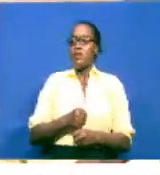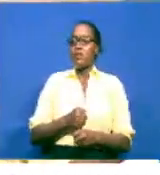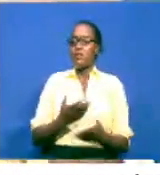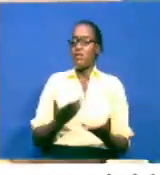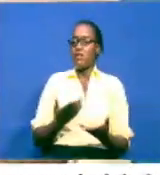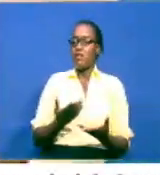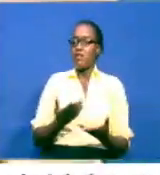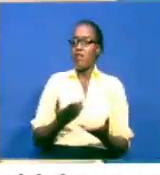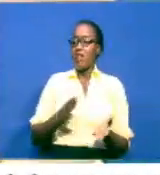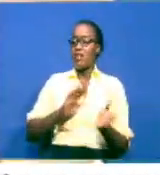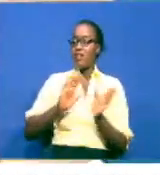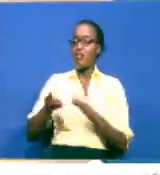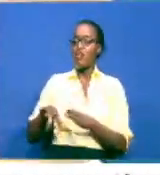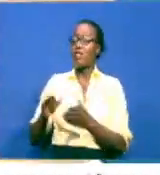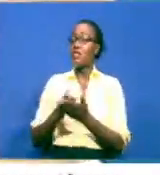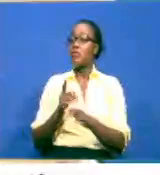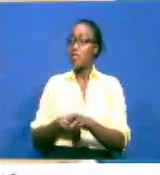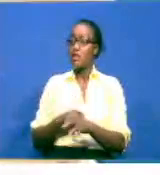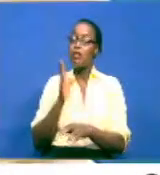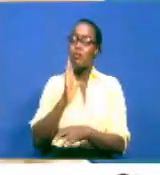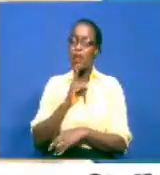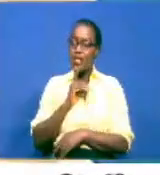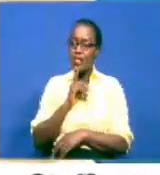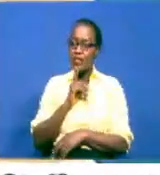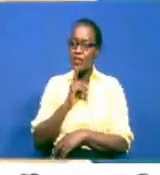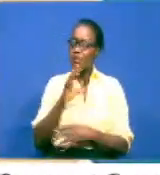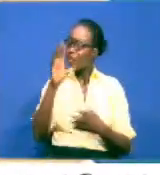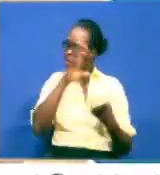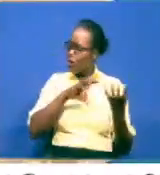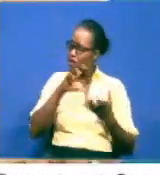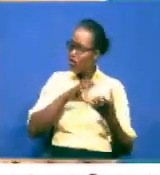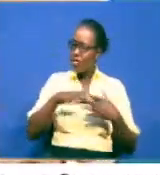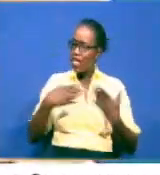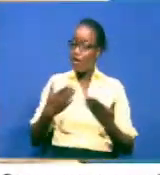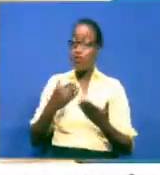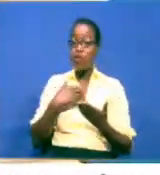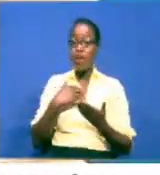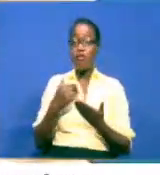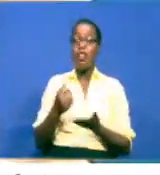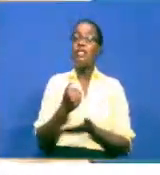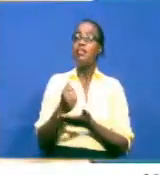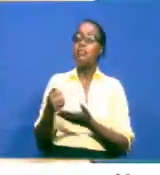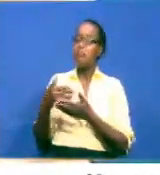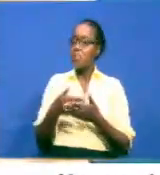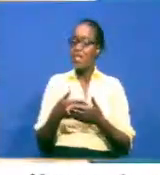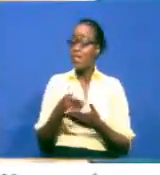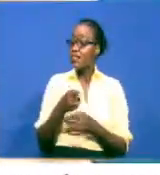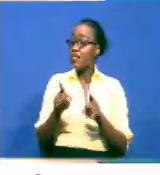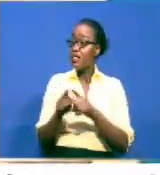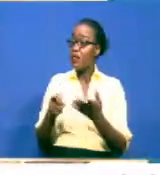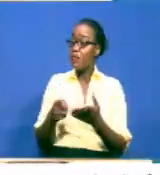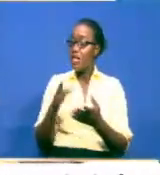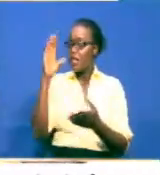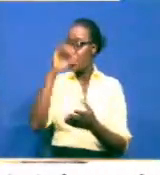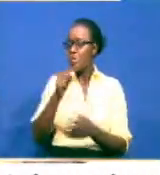that sometimes a parent may be, you know, confused on how to handle such a child. The parent does not have medicine.